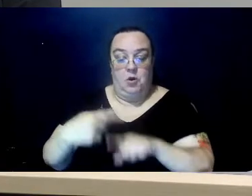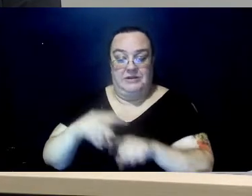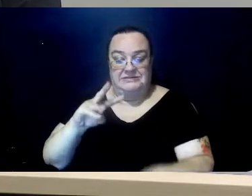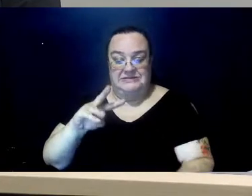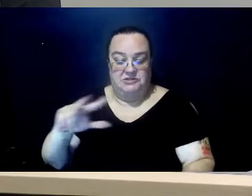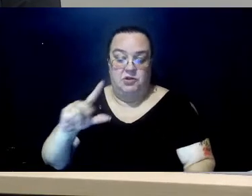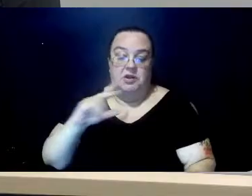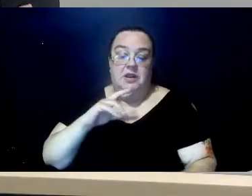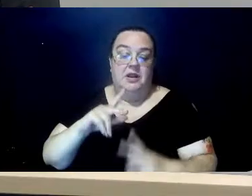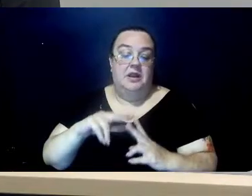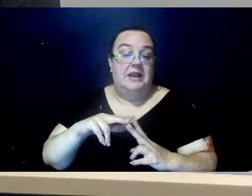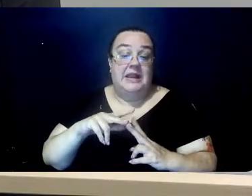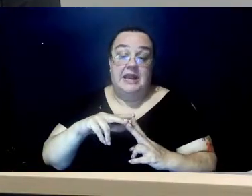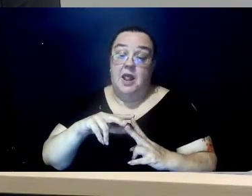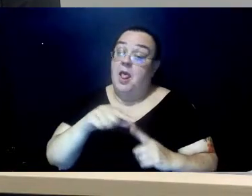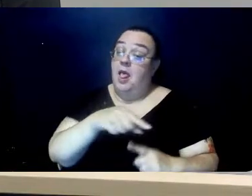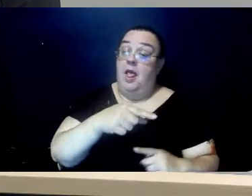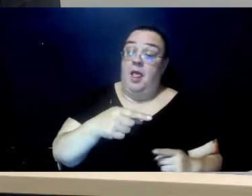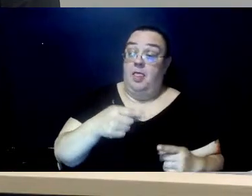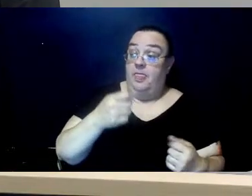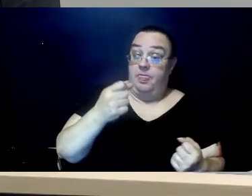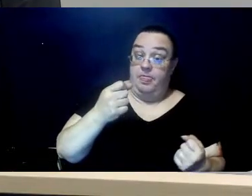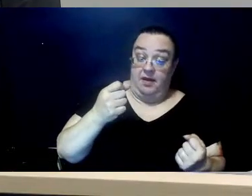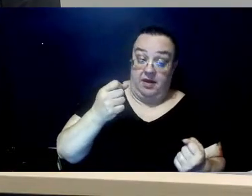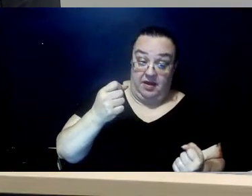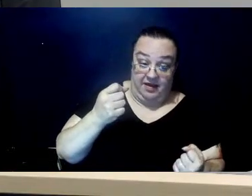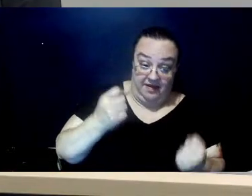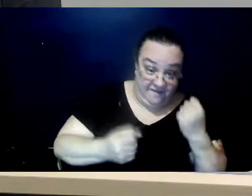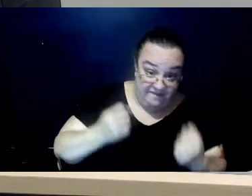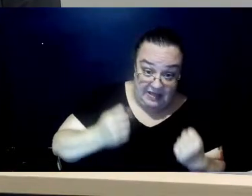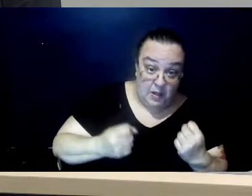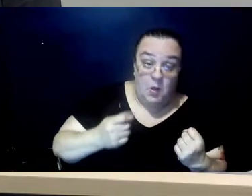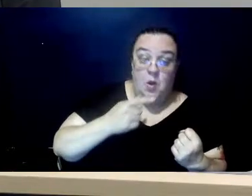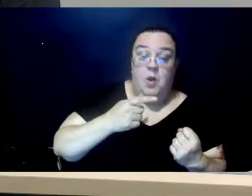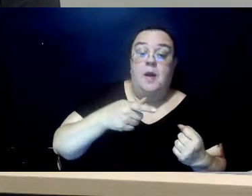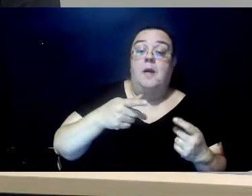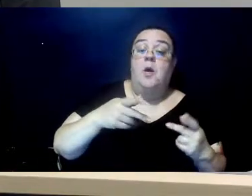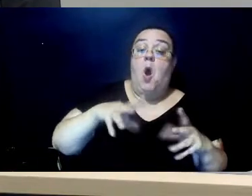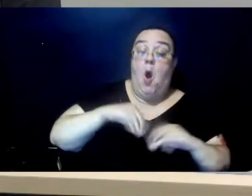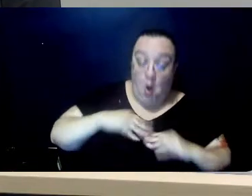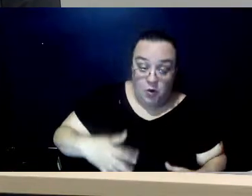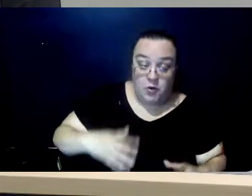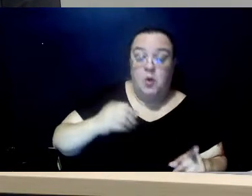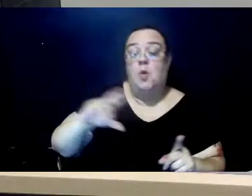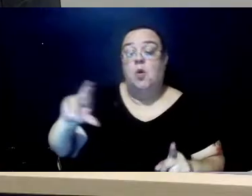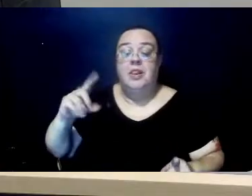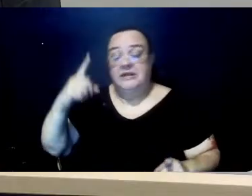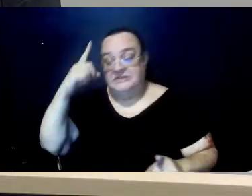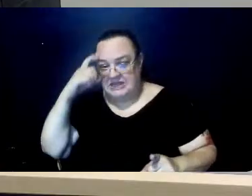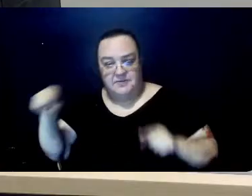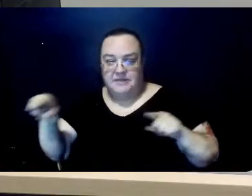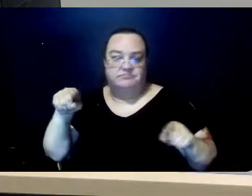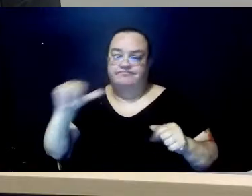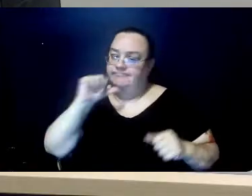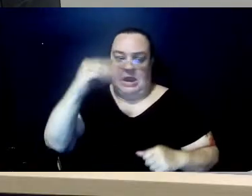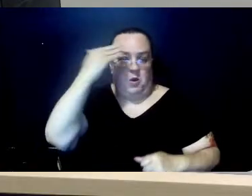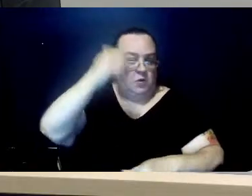vehicle that was carjacked, the victim, nor the suspect, we believe, have any ties. It was just